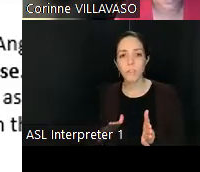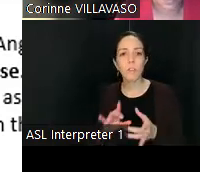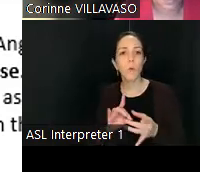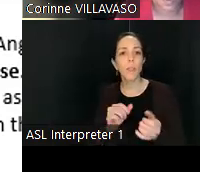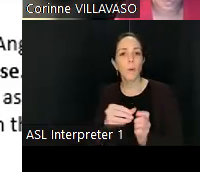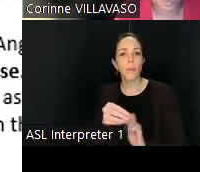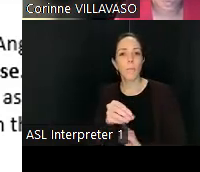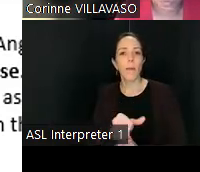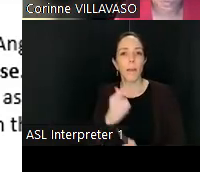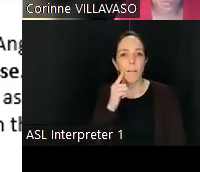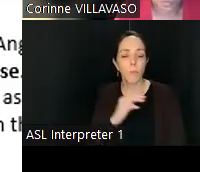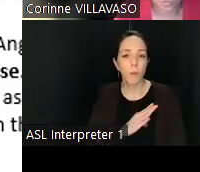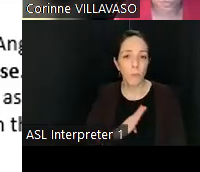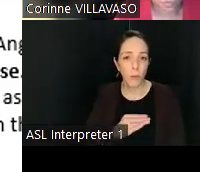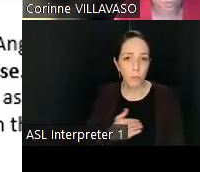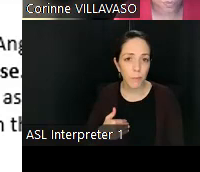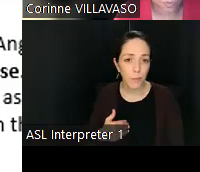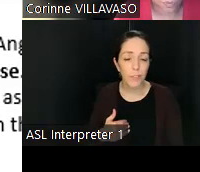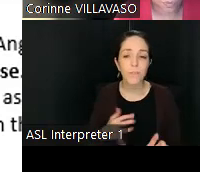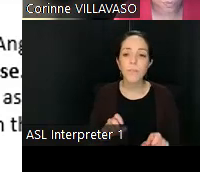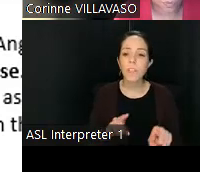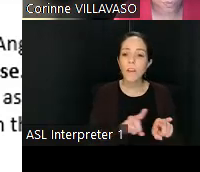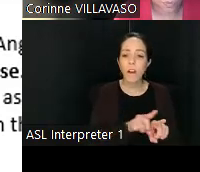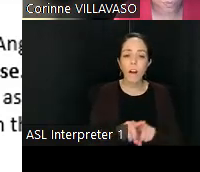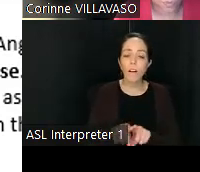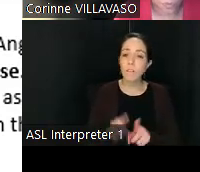I will mention that everyone should really get